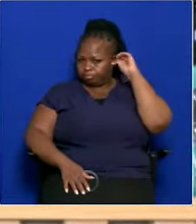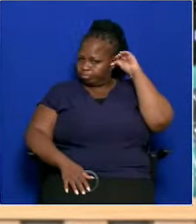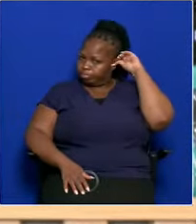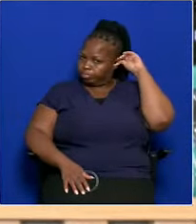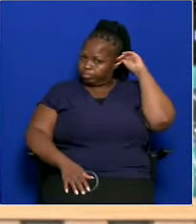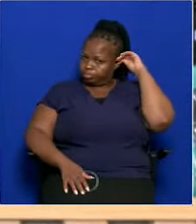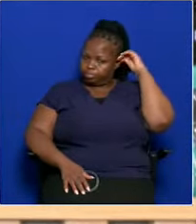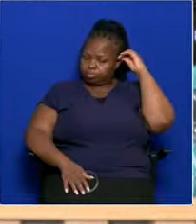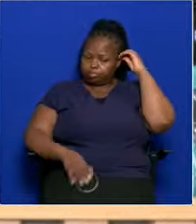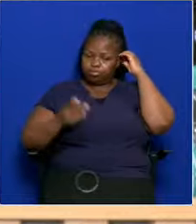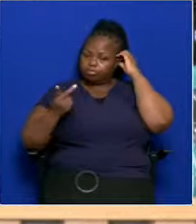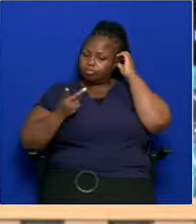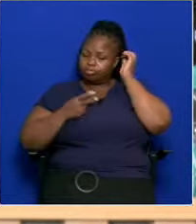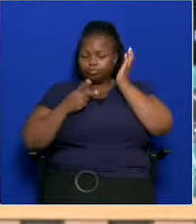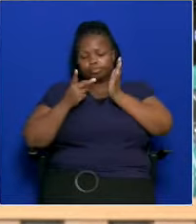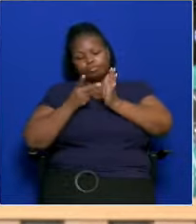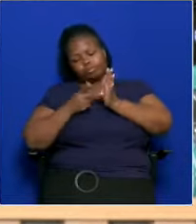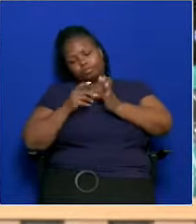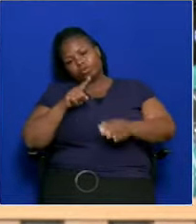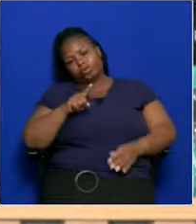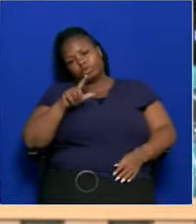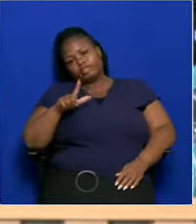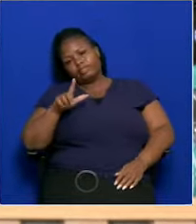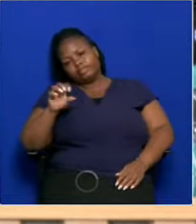page 170.